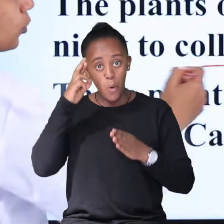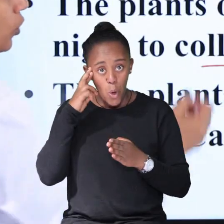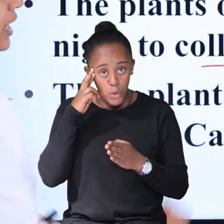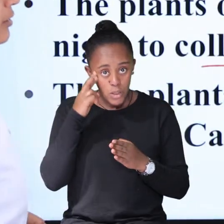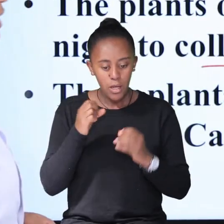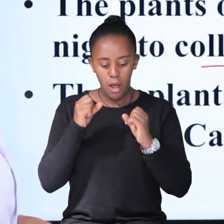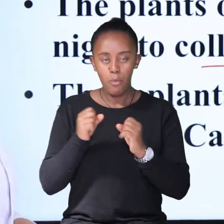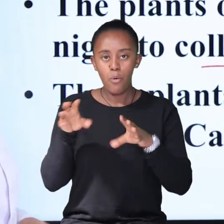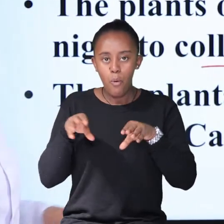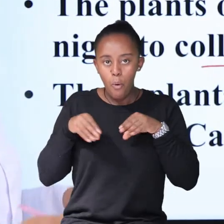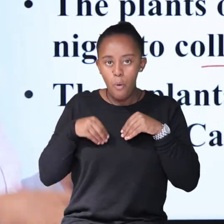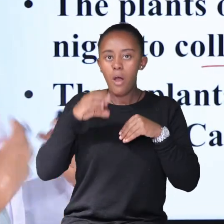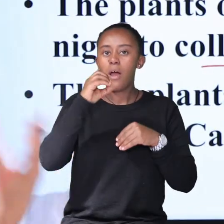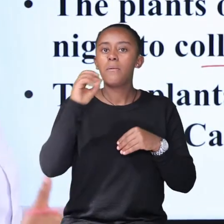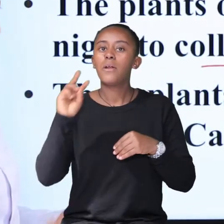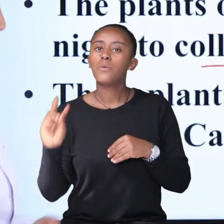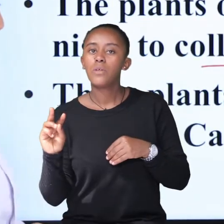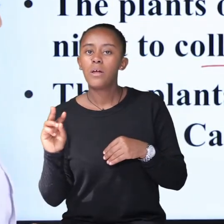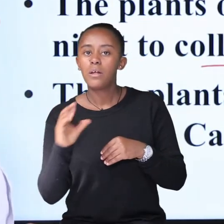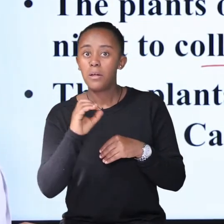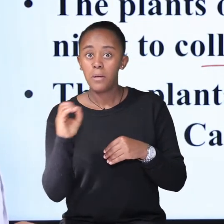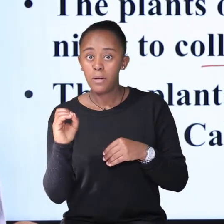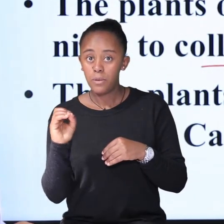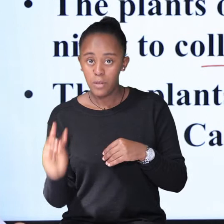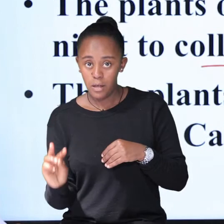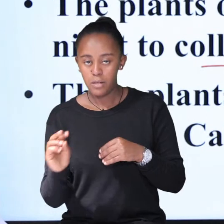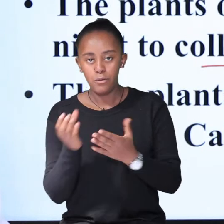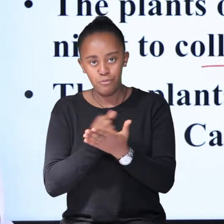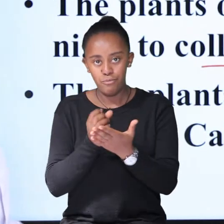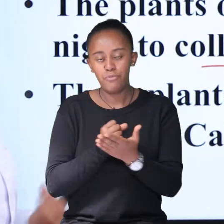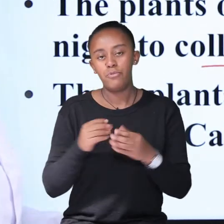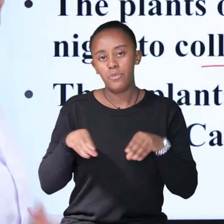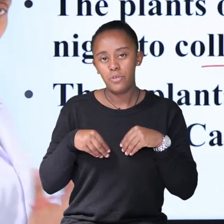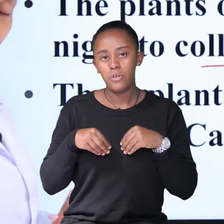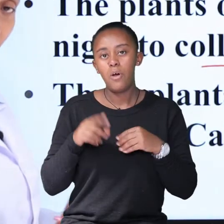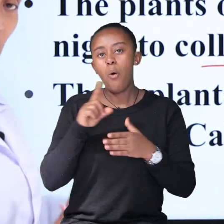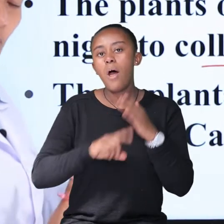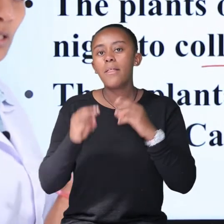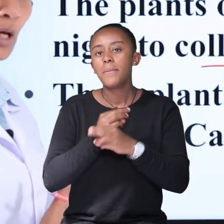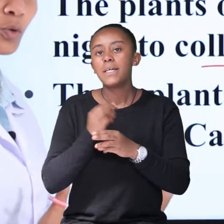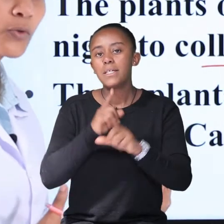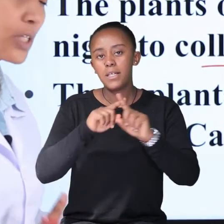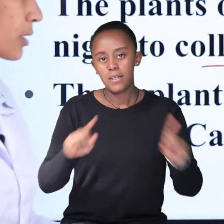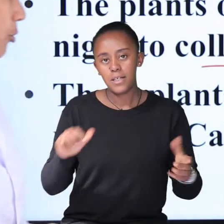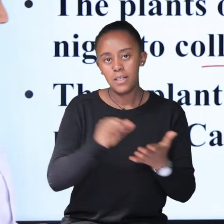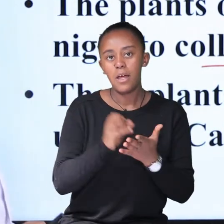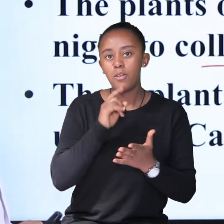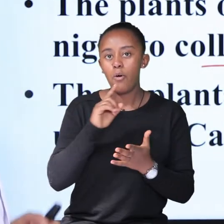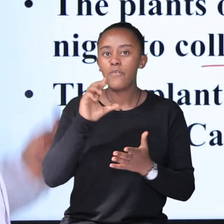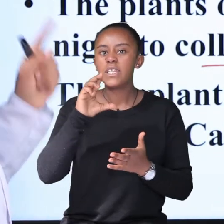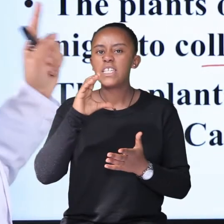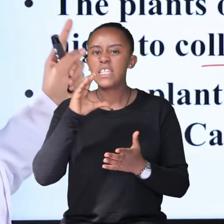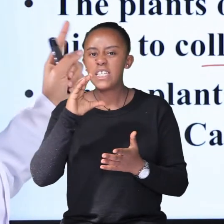able to collect carbon dioxide from their environment. Therefore, what makes a difference with that of C3